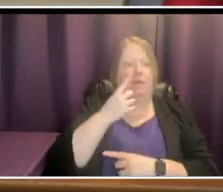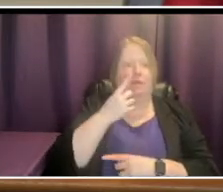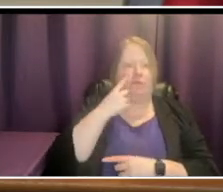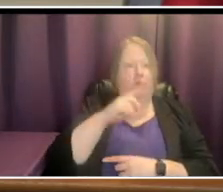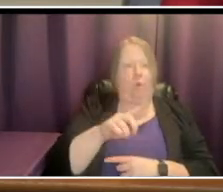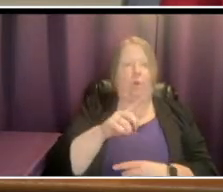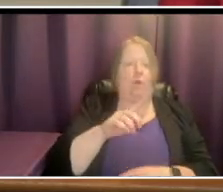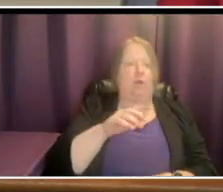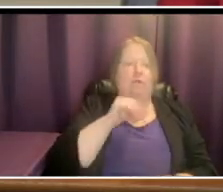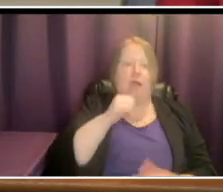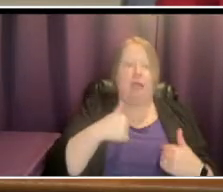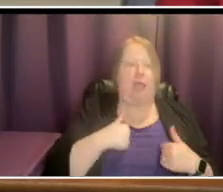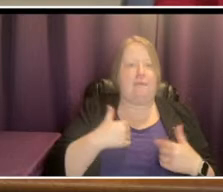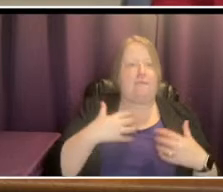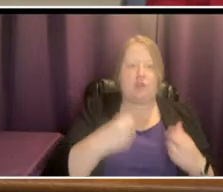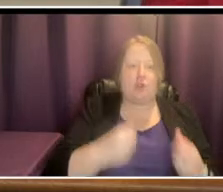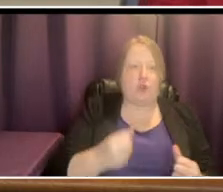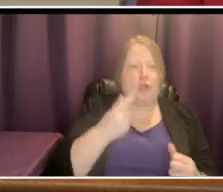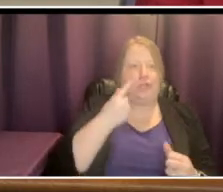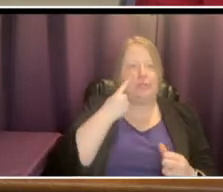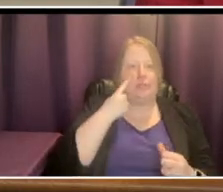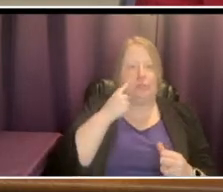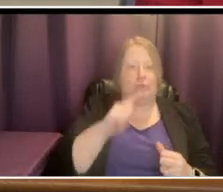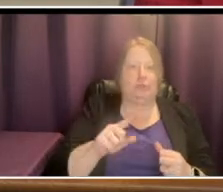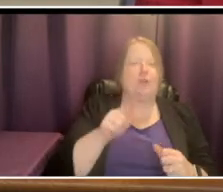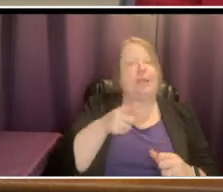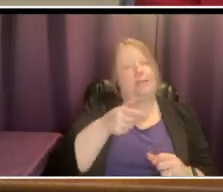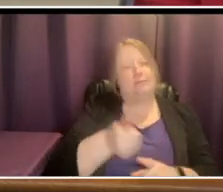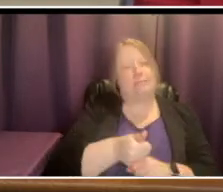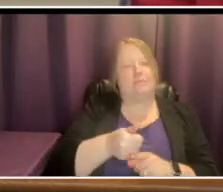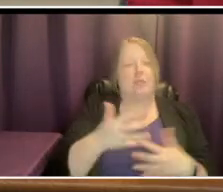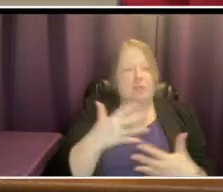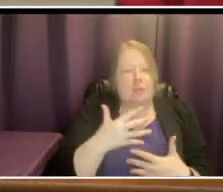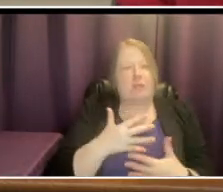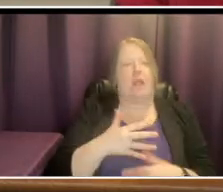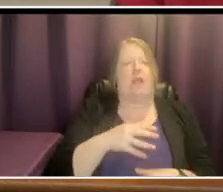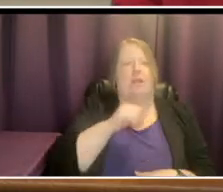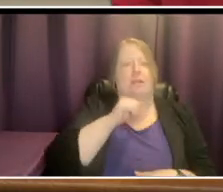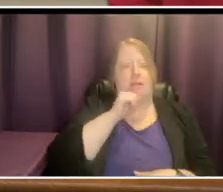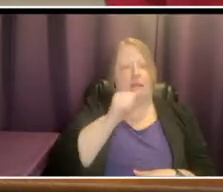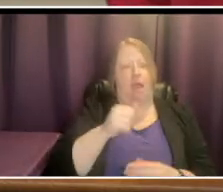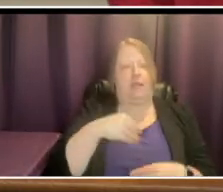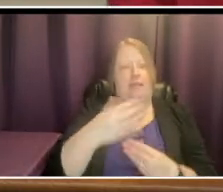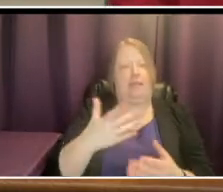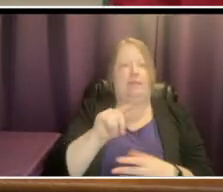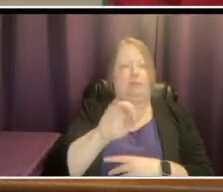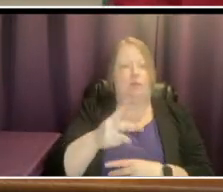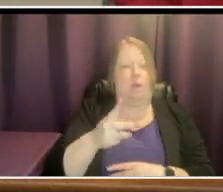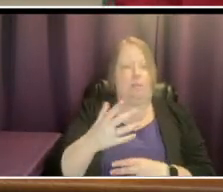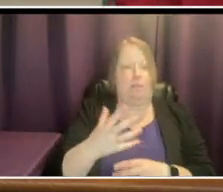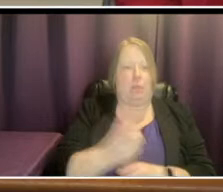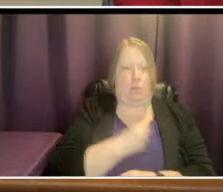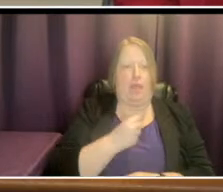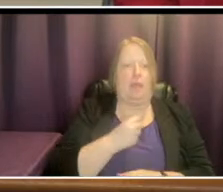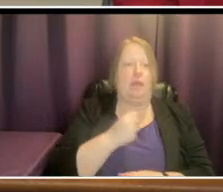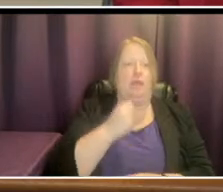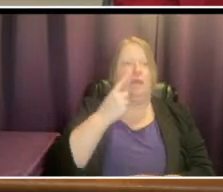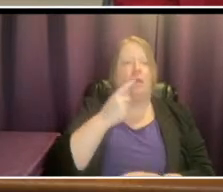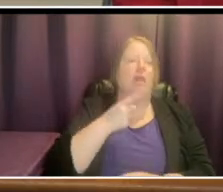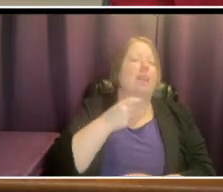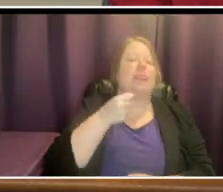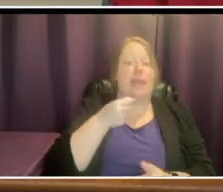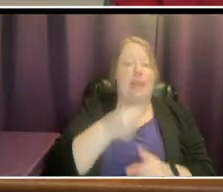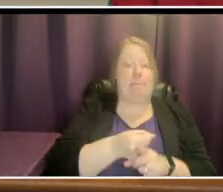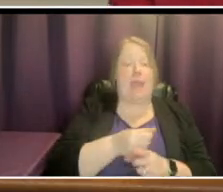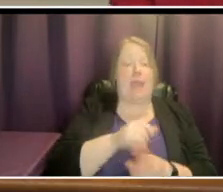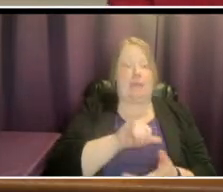for Joe Biden and simply handing Trump the presidency. The impact of that tweet was foreseeable and predictable.